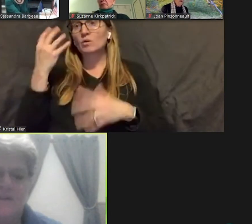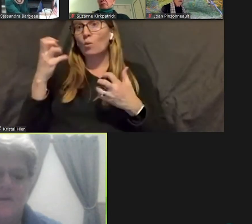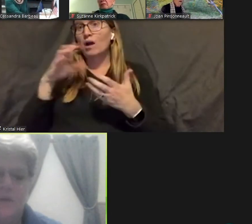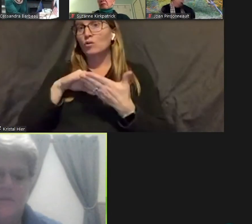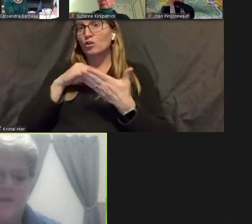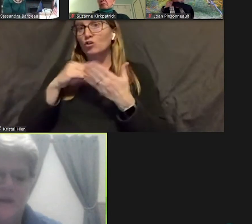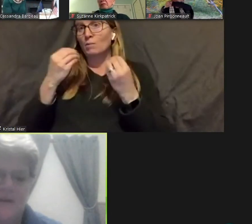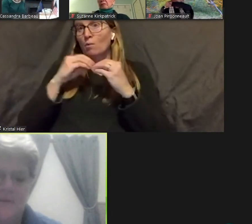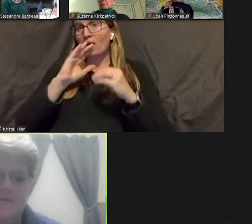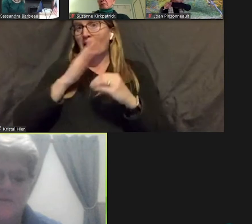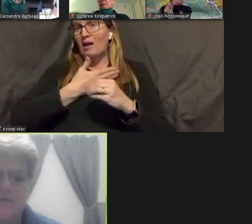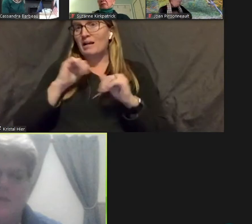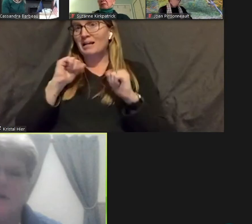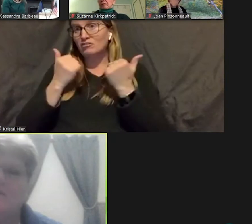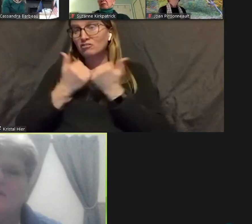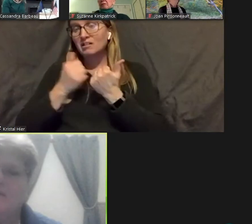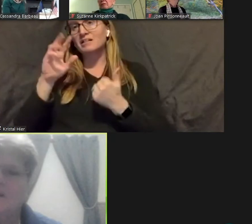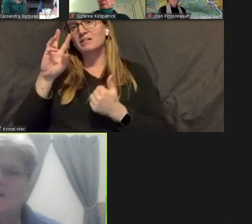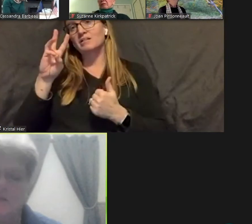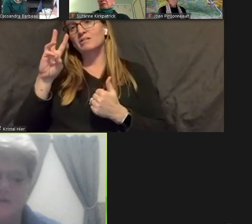could visit our website, which is